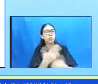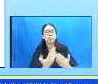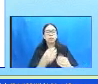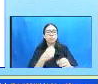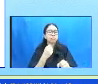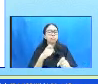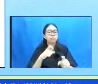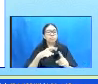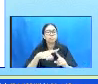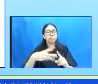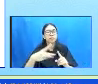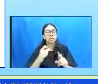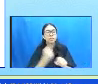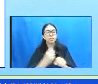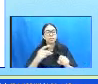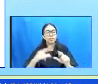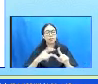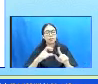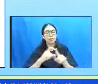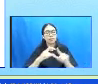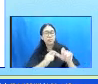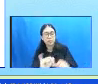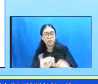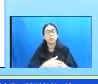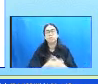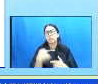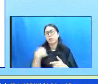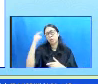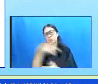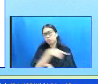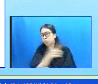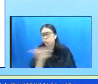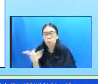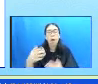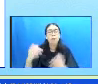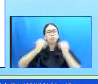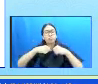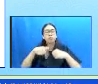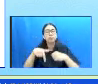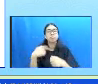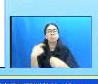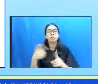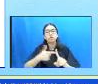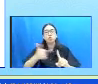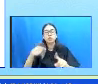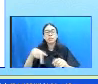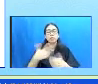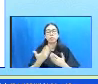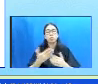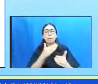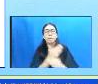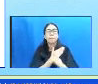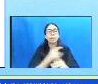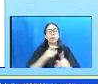that we need to stop deforestation to curb the emissions of CO2. But at the same time, we see that here in